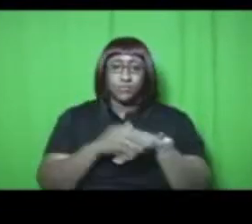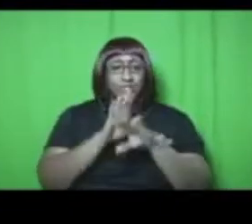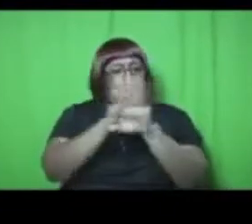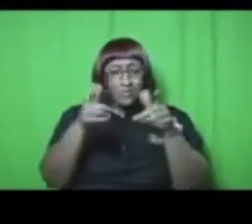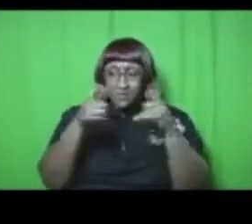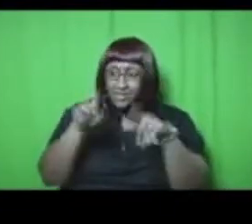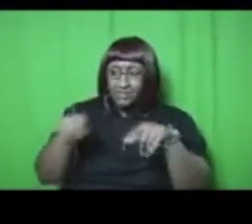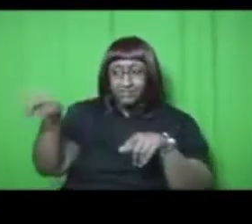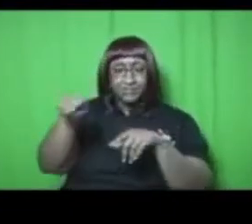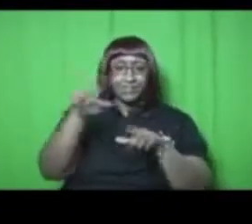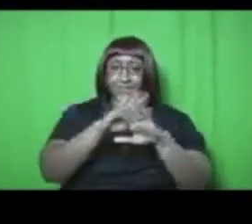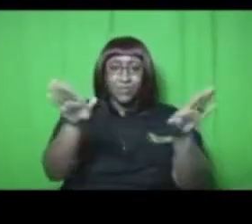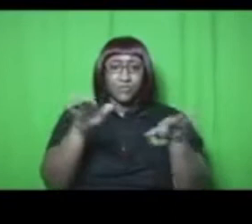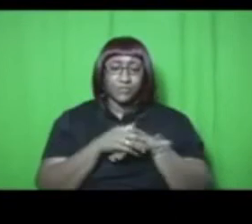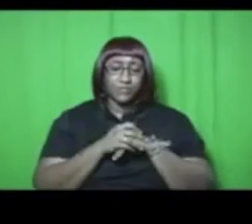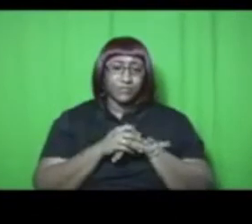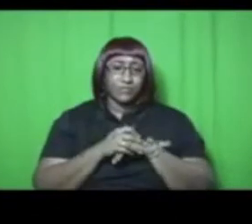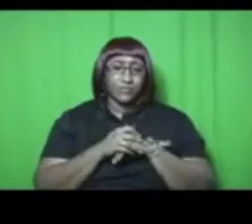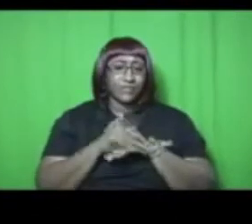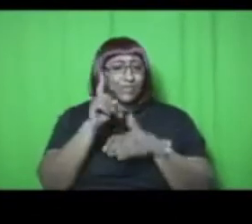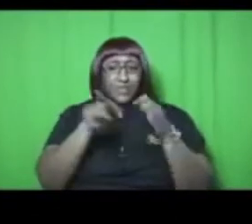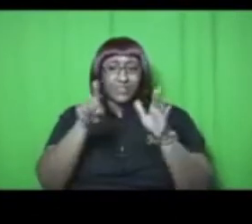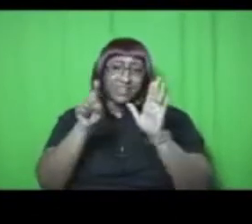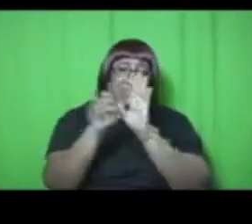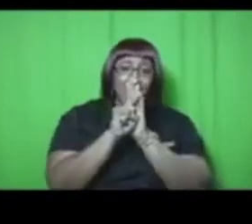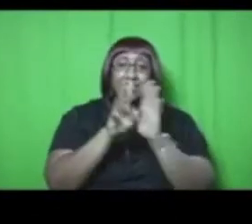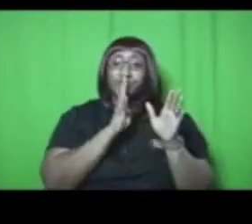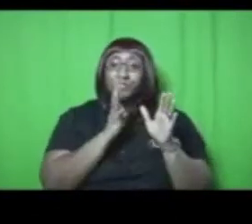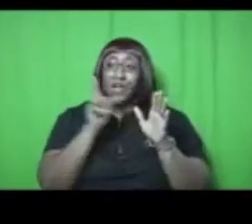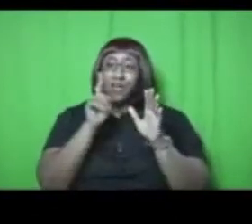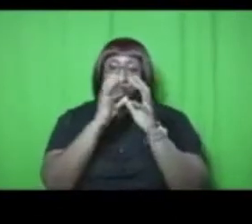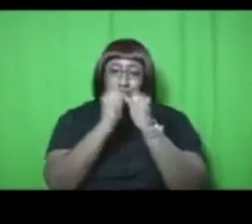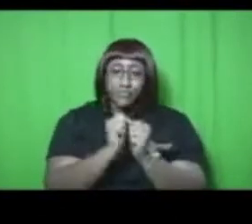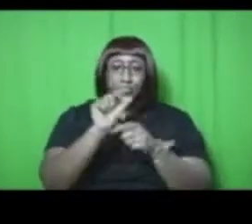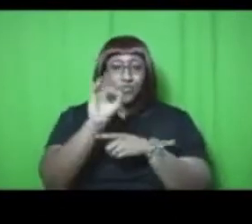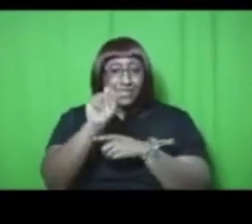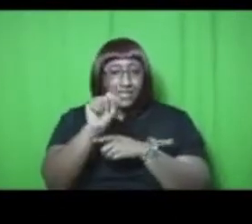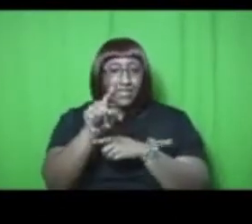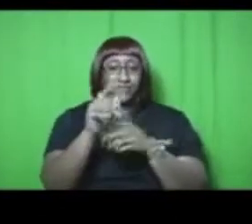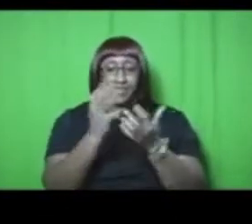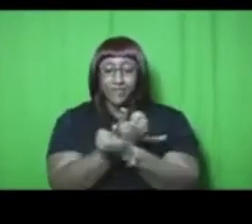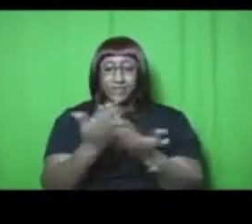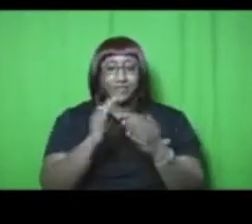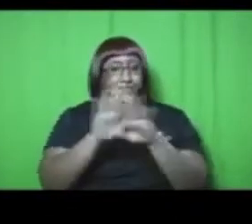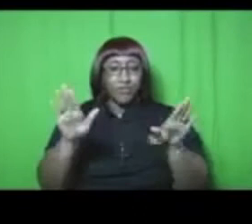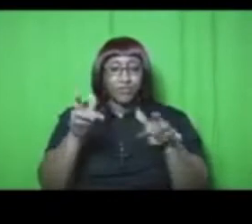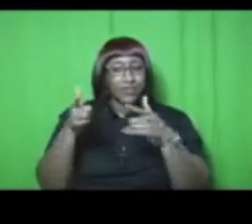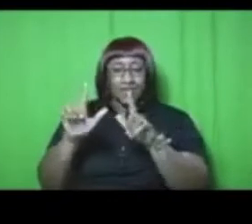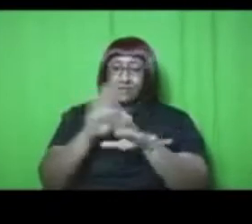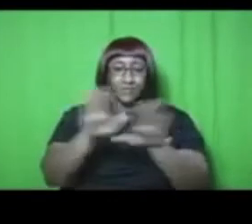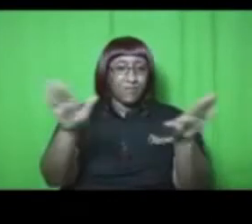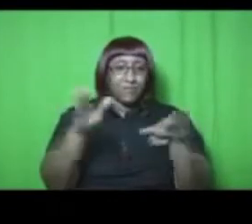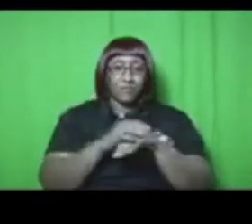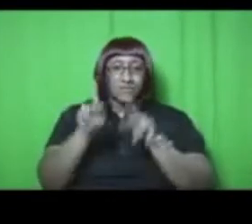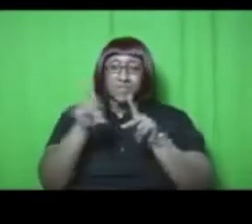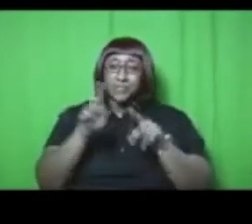Don't let the haters. Don't let what negative people say squash your gift and extinguish your gift. Don't let people